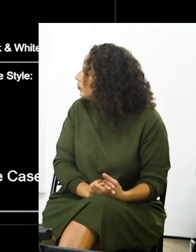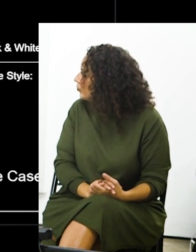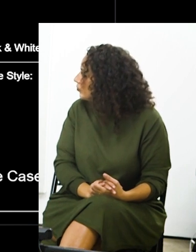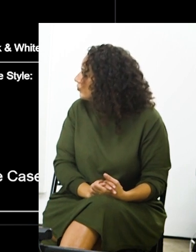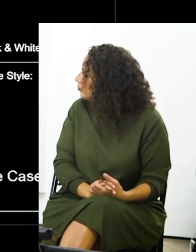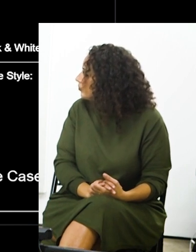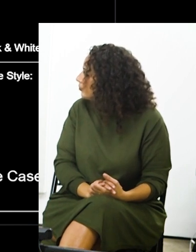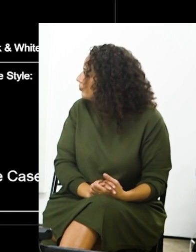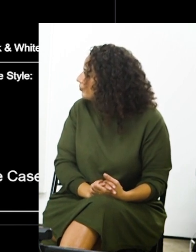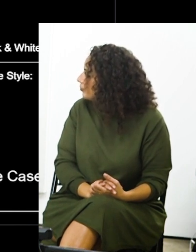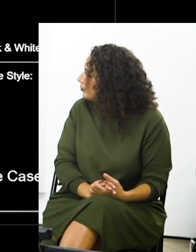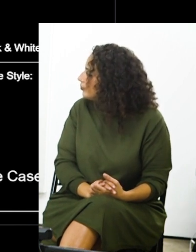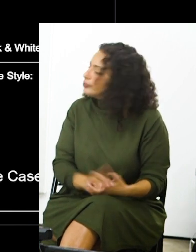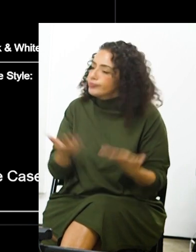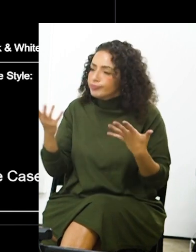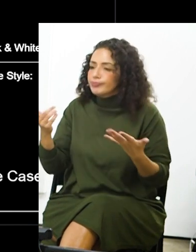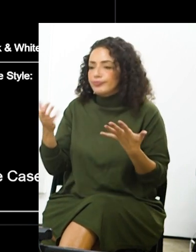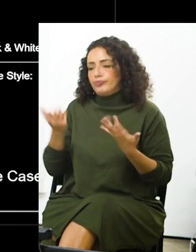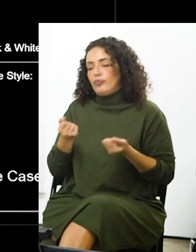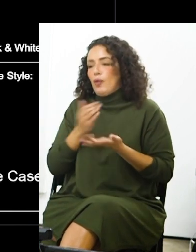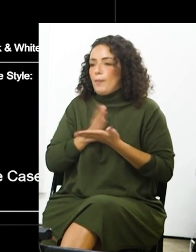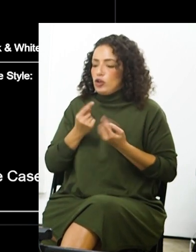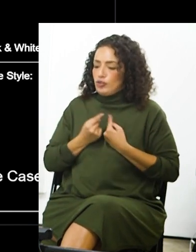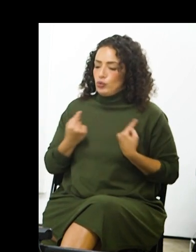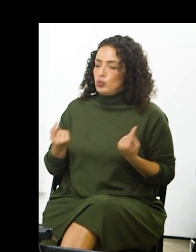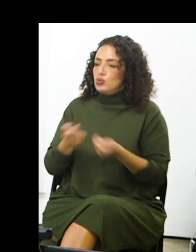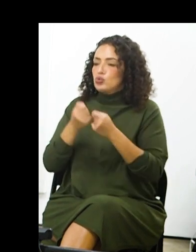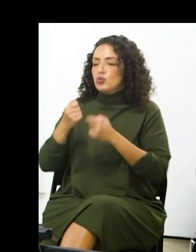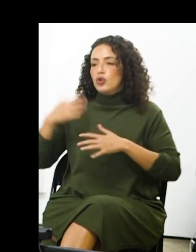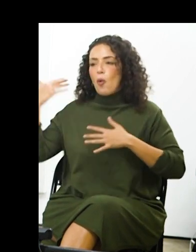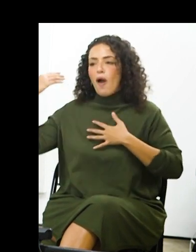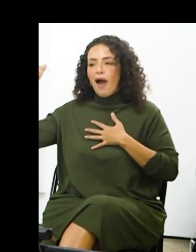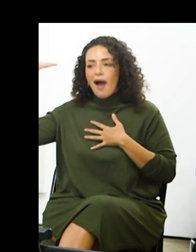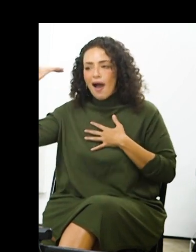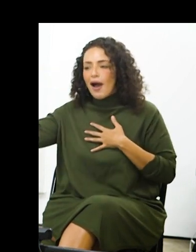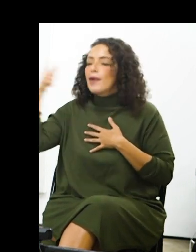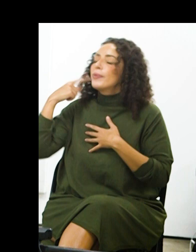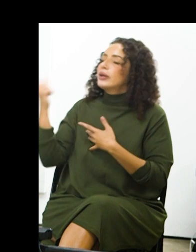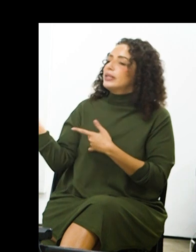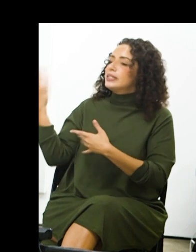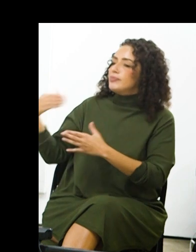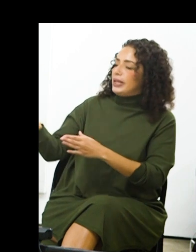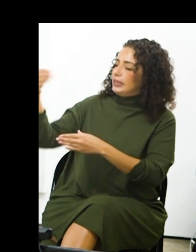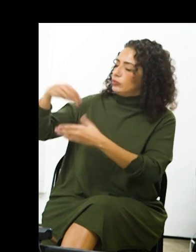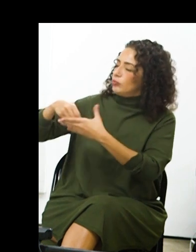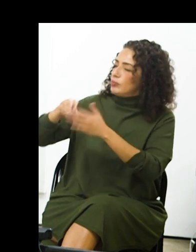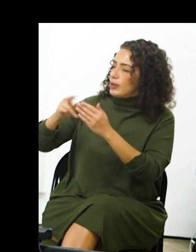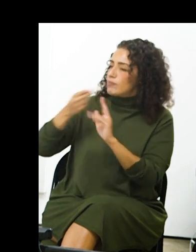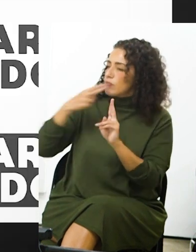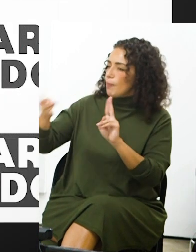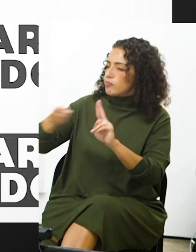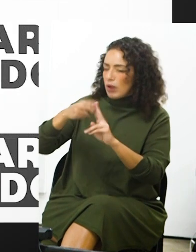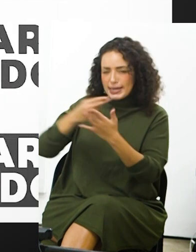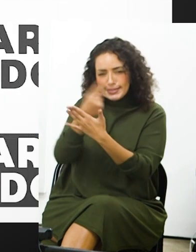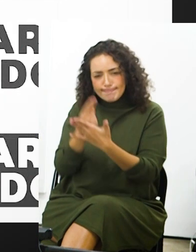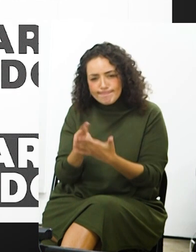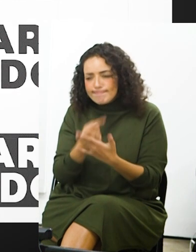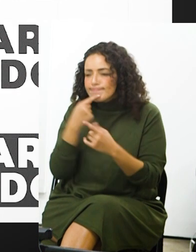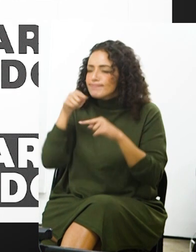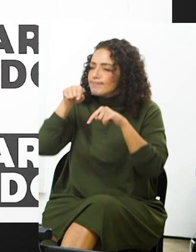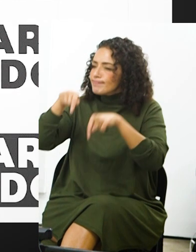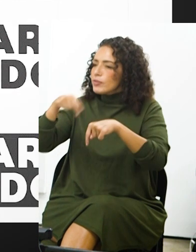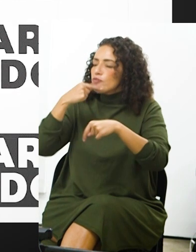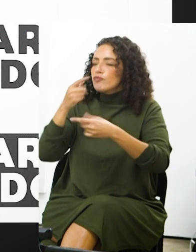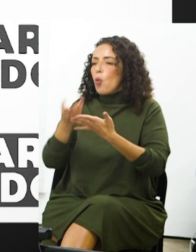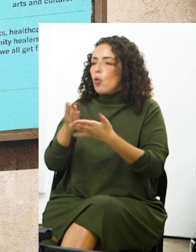Yeah, and then also as part of Studio Height, we've been involved in the branding and the visual identity for the Rehearsing Freedoms Festival. And through this, we're really interested in this idea of